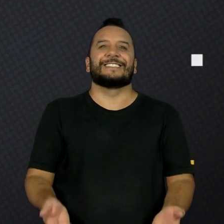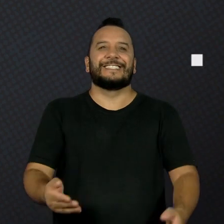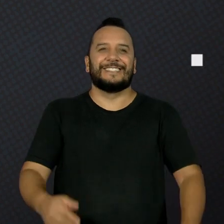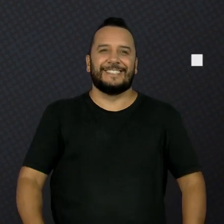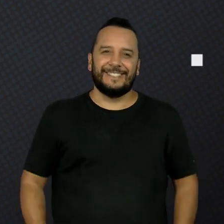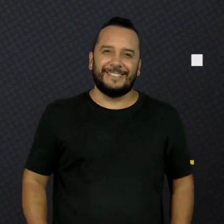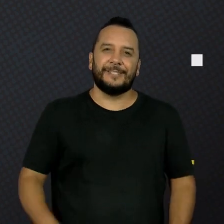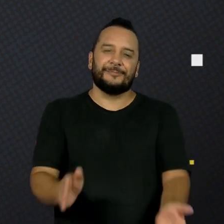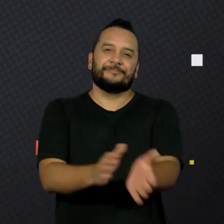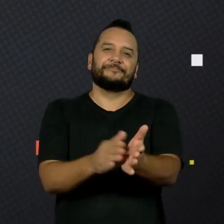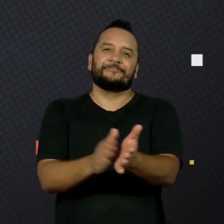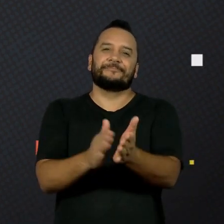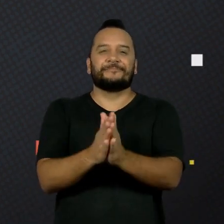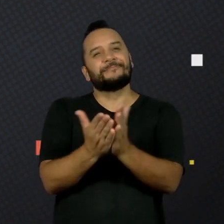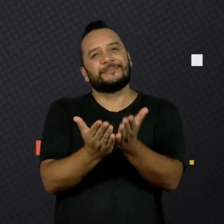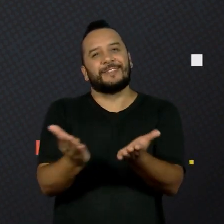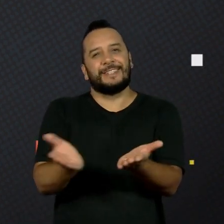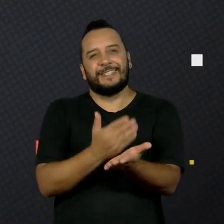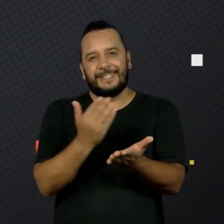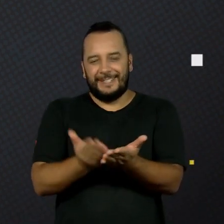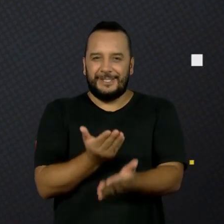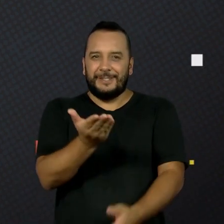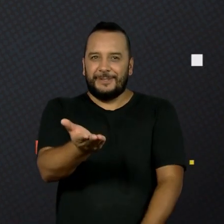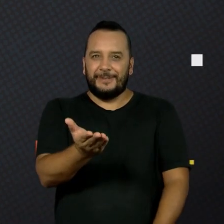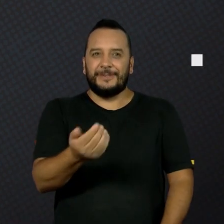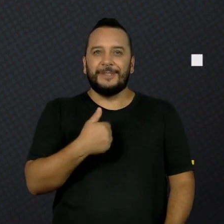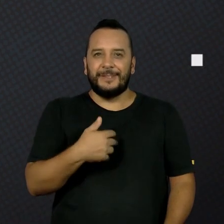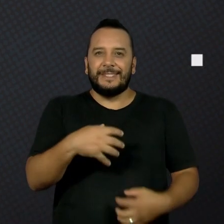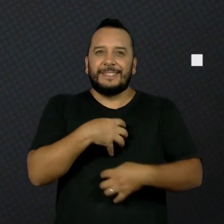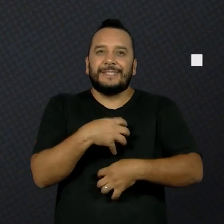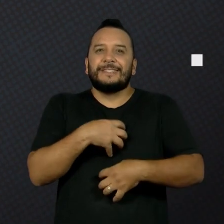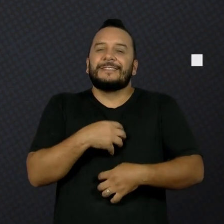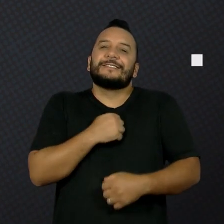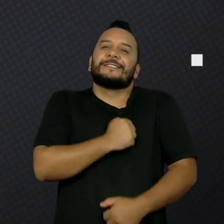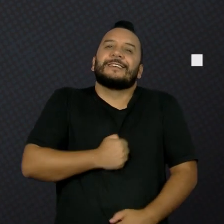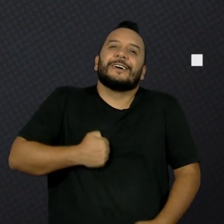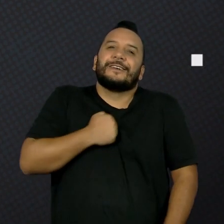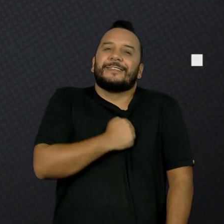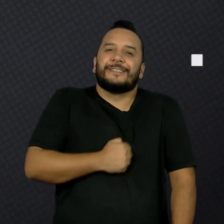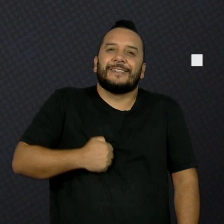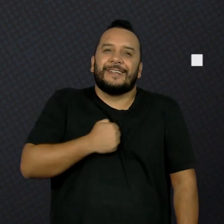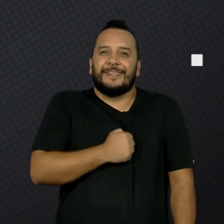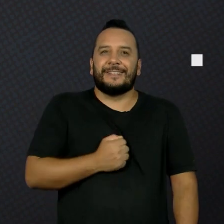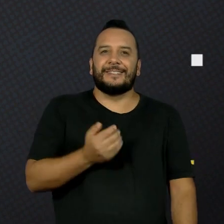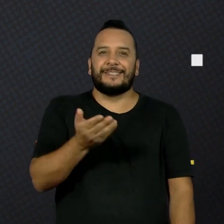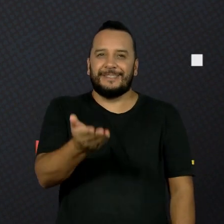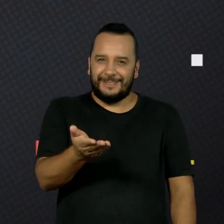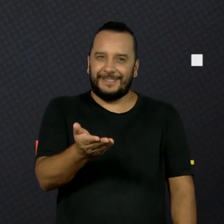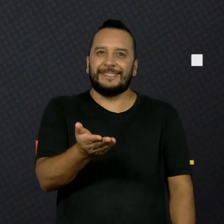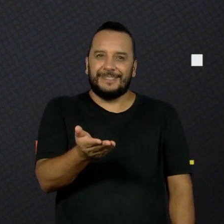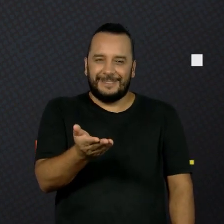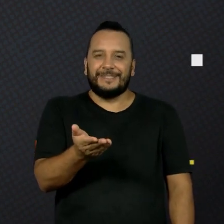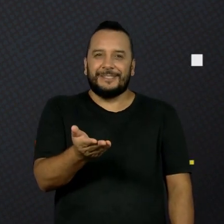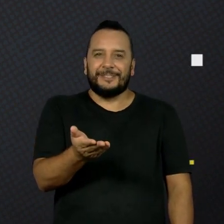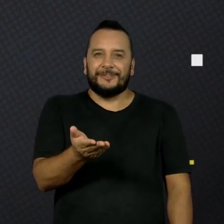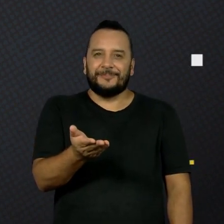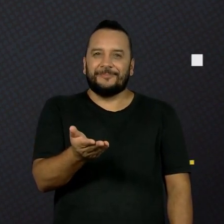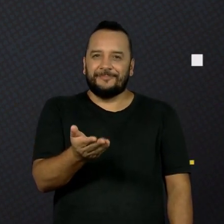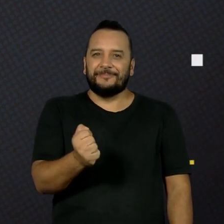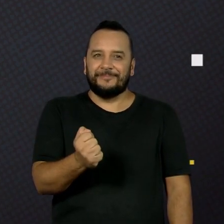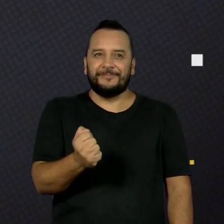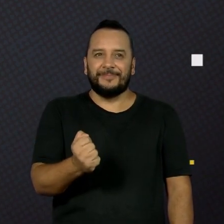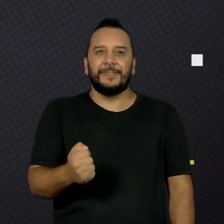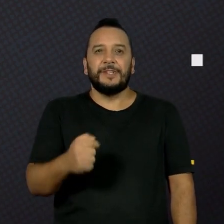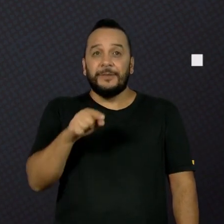you. Congratulations on your new book. I miss you. You're such an extraordinary artist,